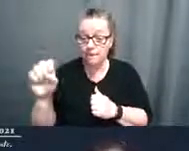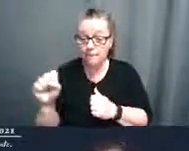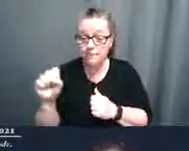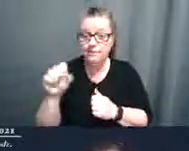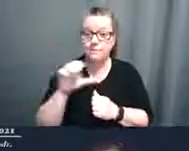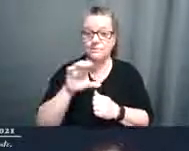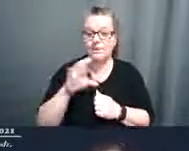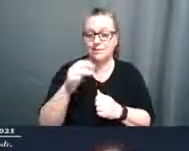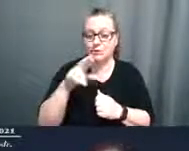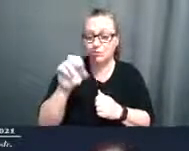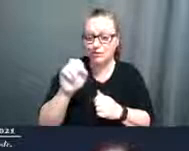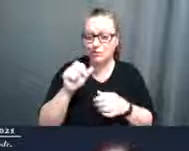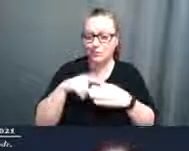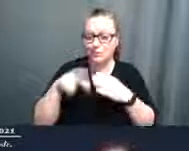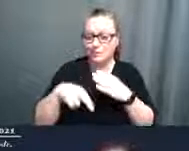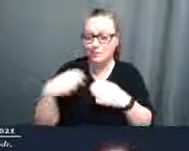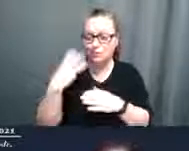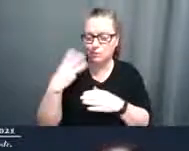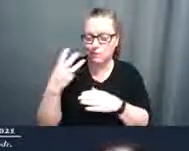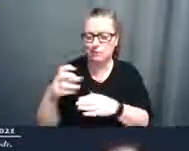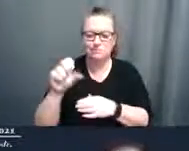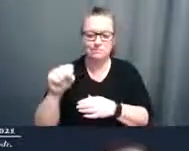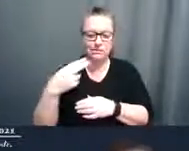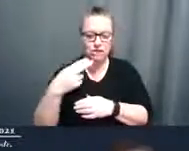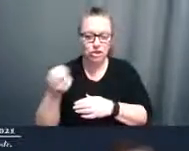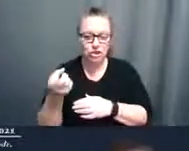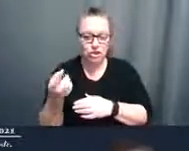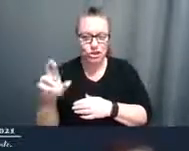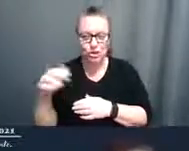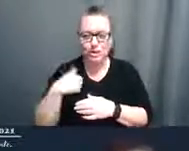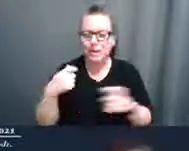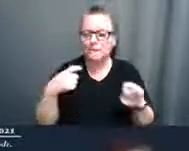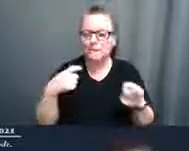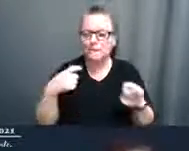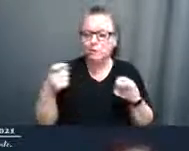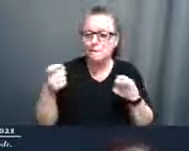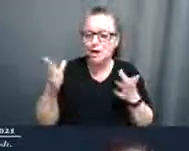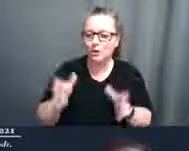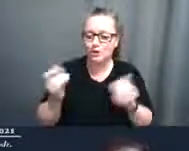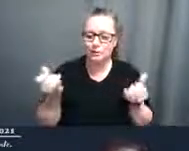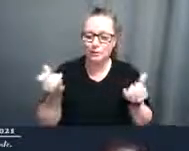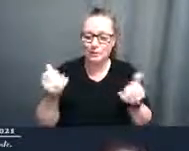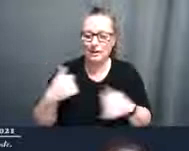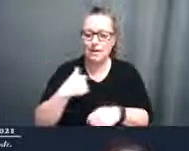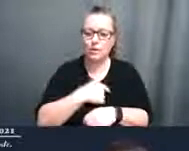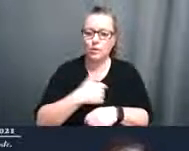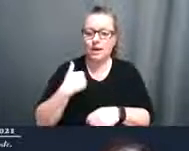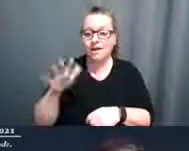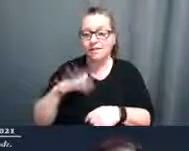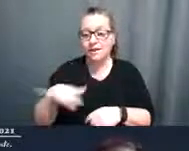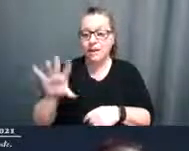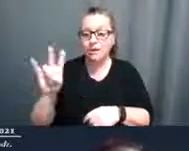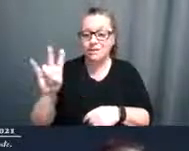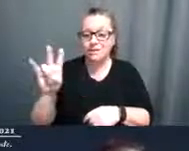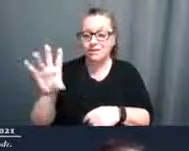Results Washington. My pronouns are she, her, and I will be your moderator today. We have about